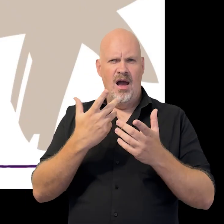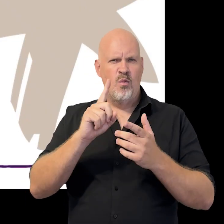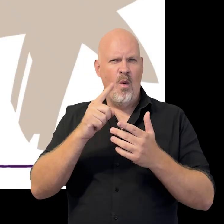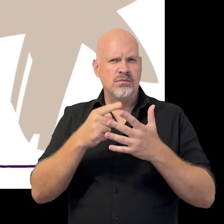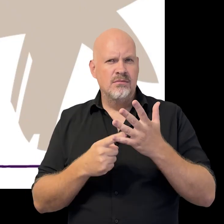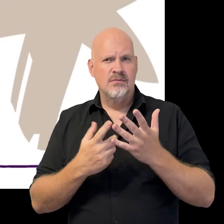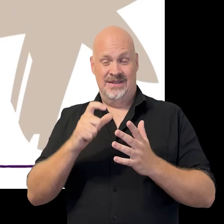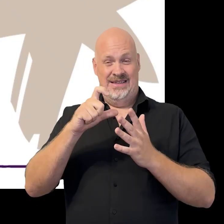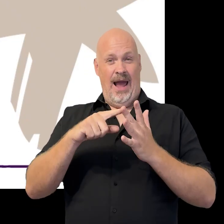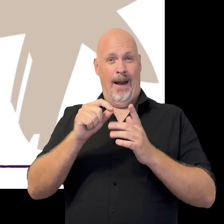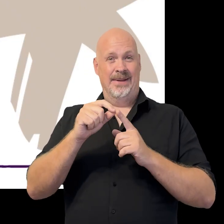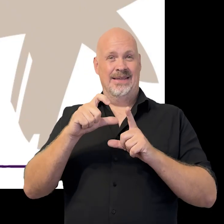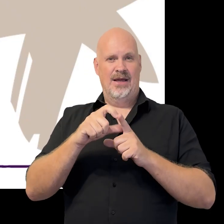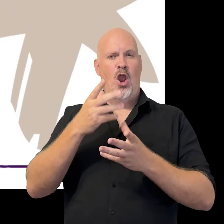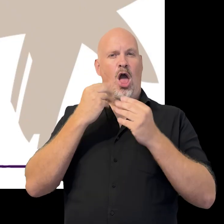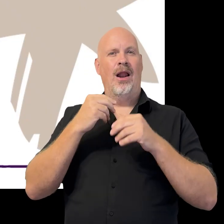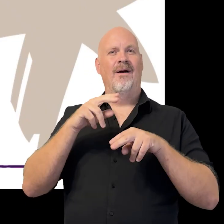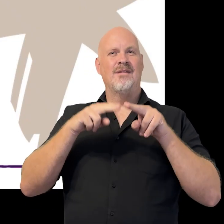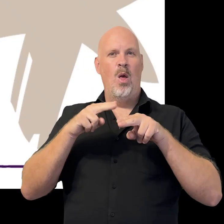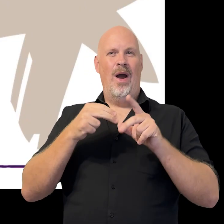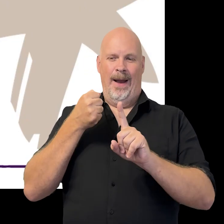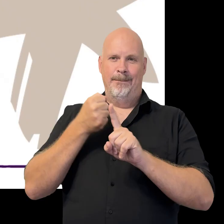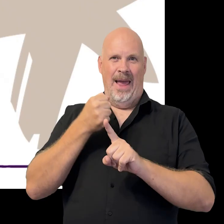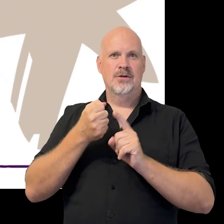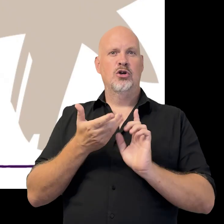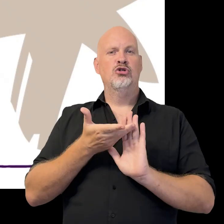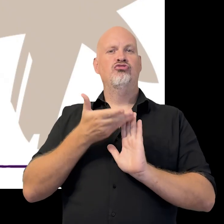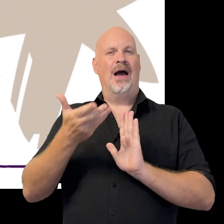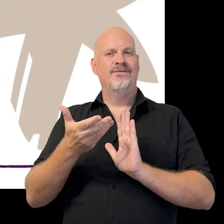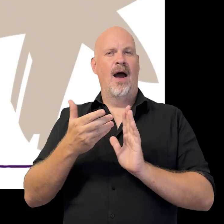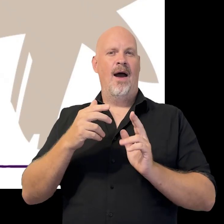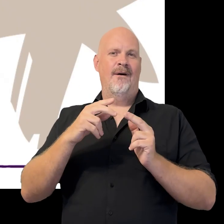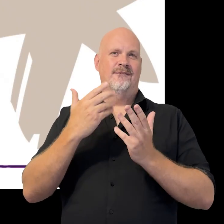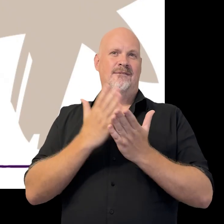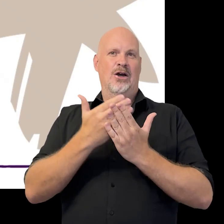count, and also the reflective